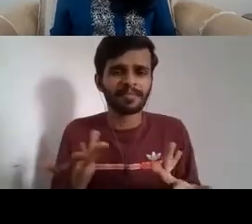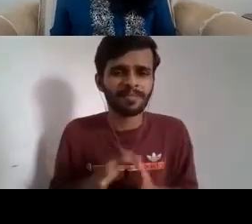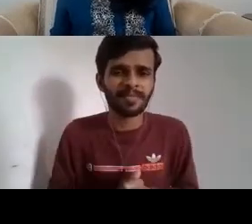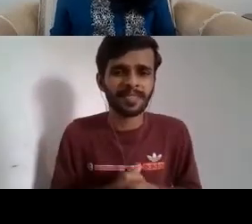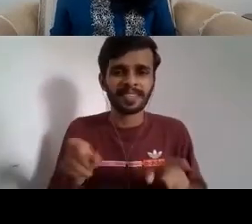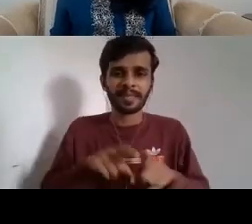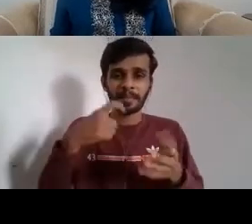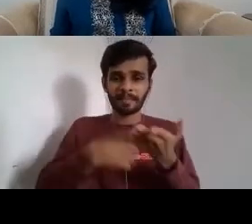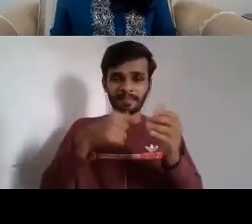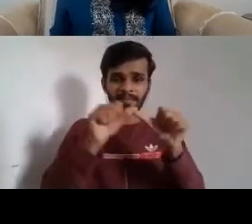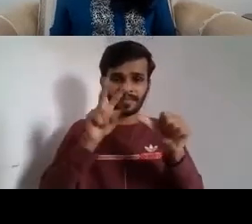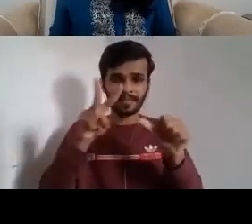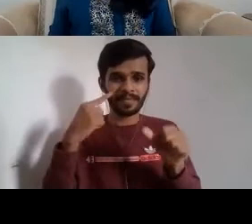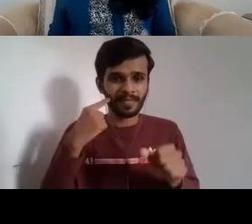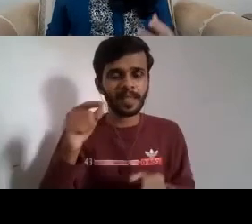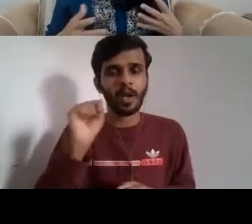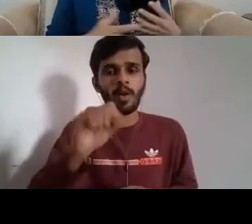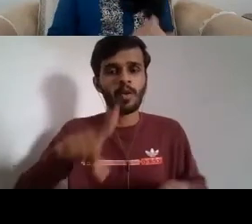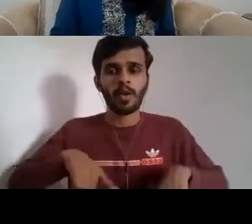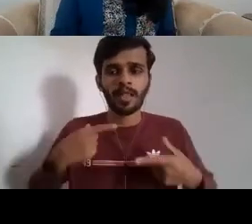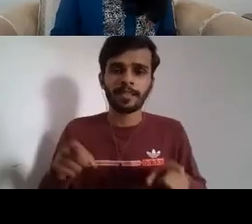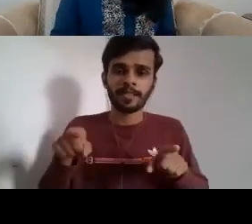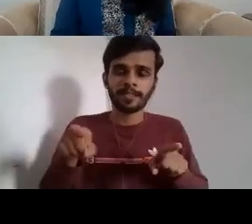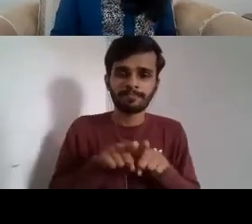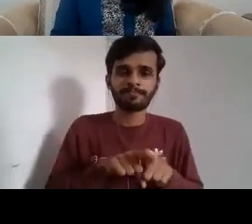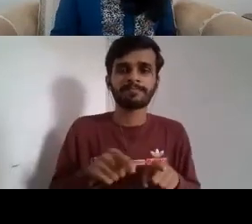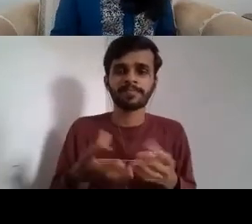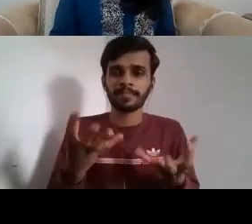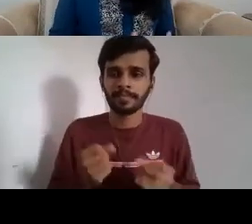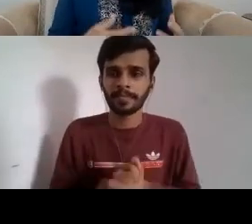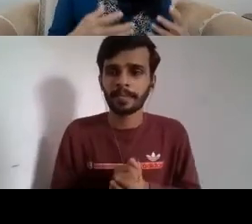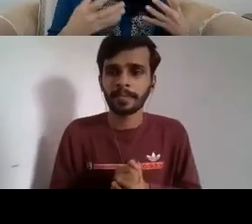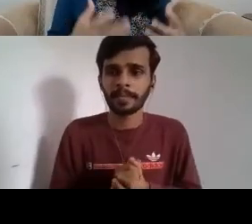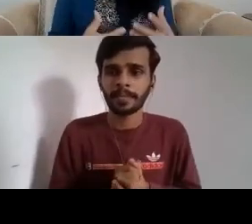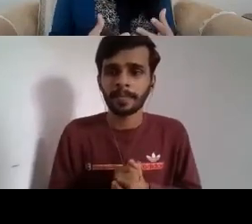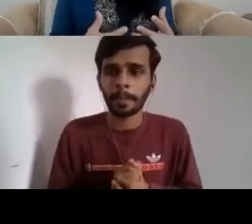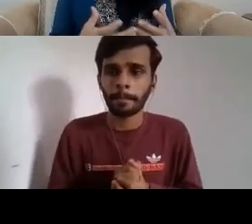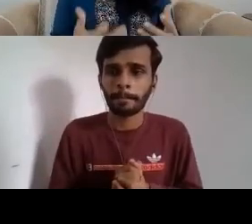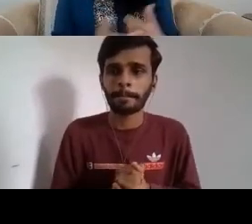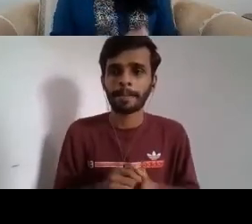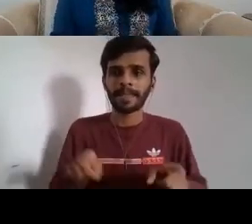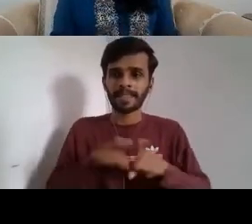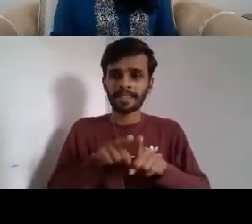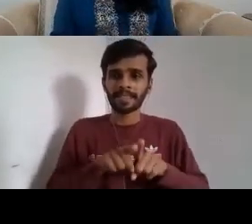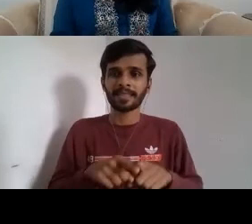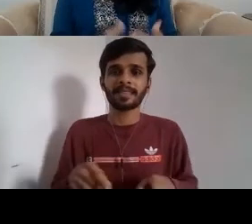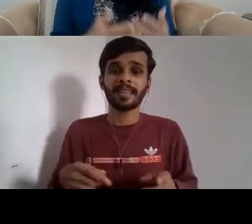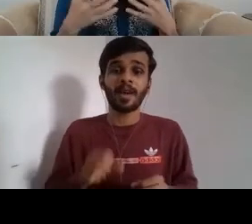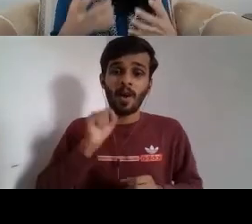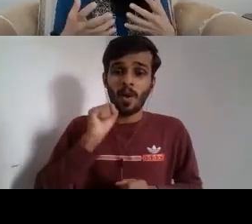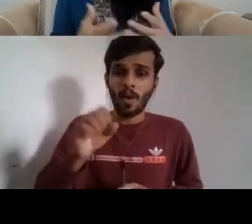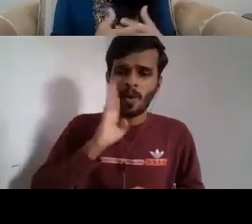Shankar's life. The way I see it, it's hold on to your roots,